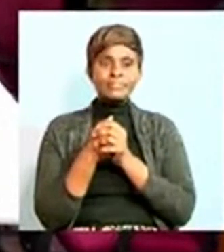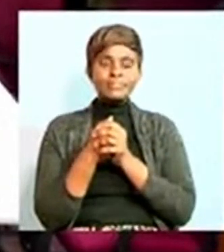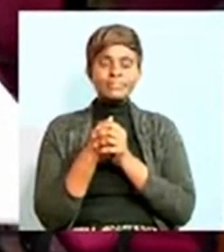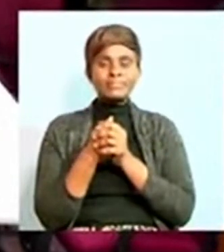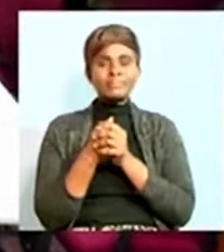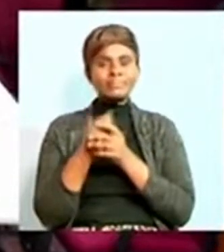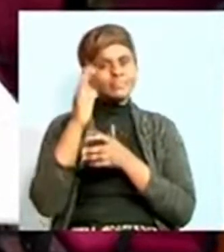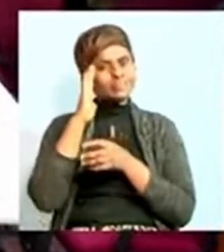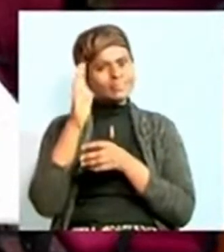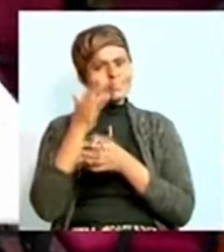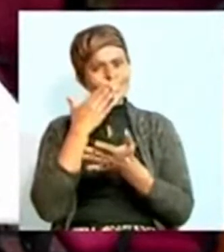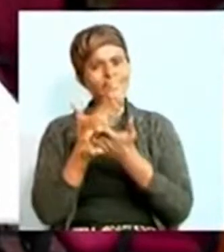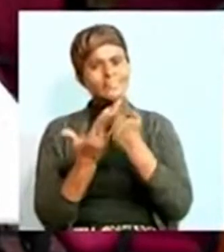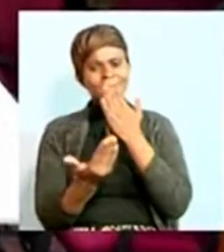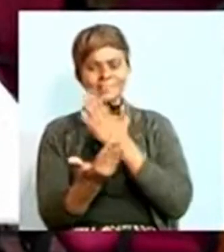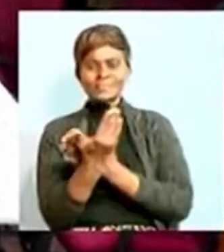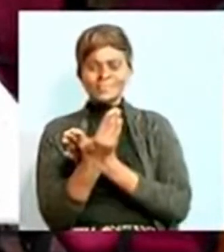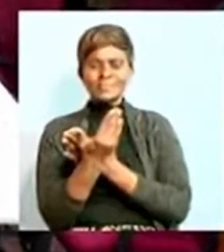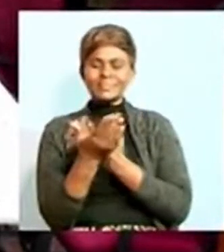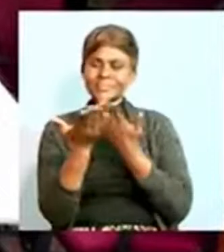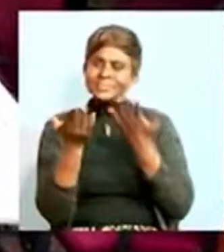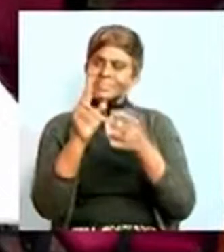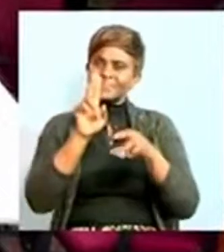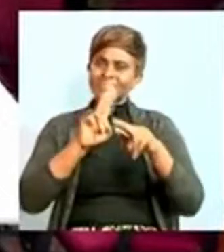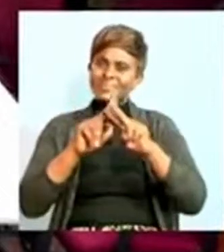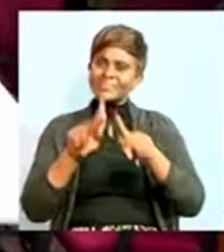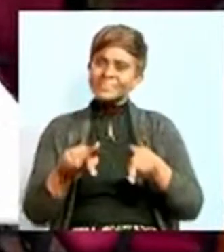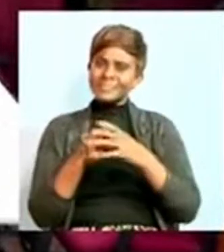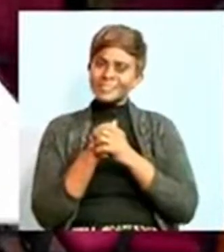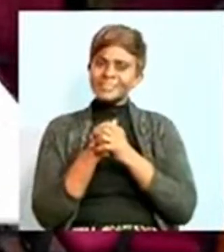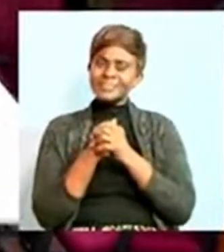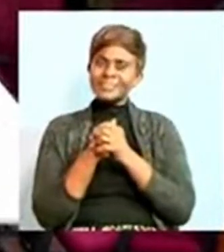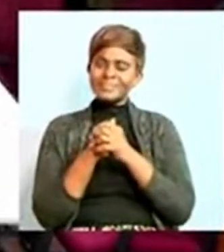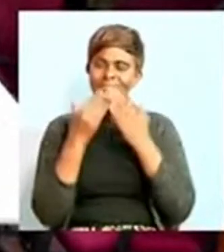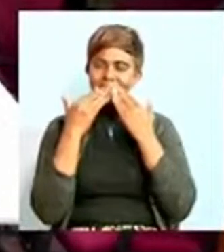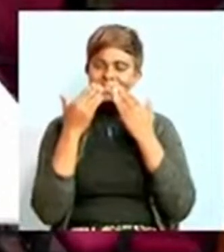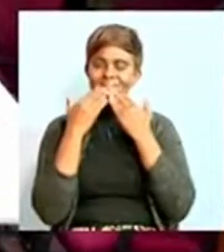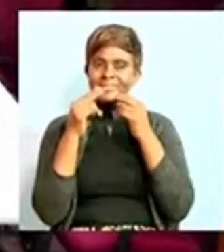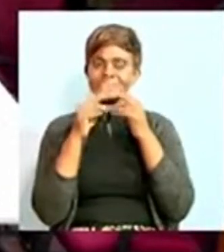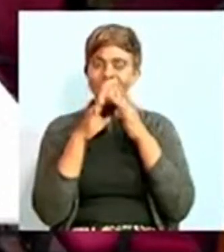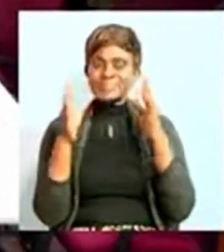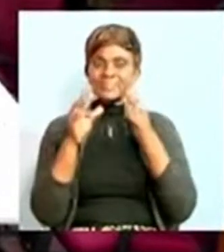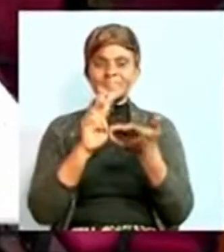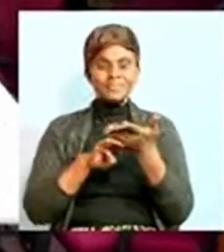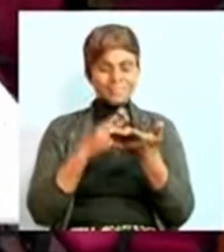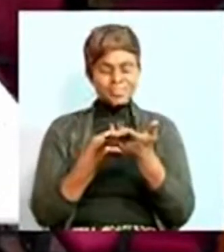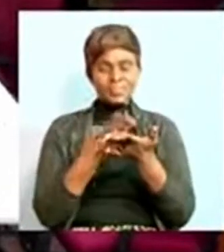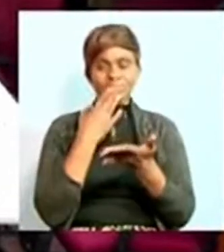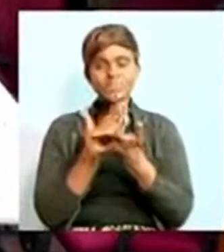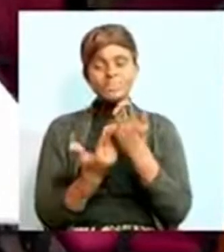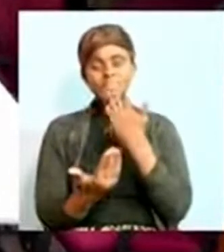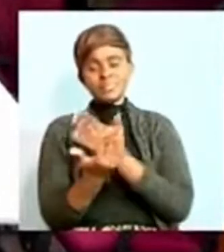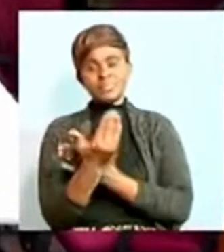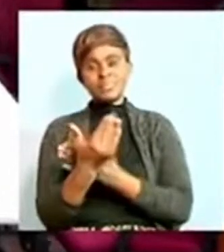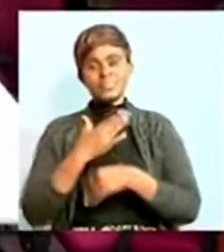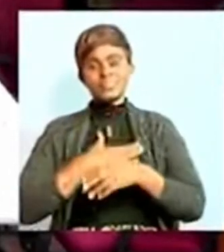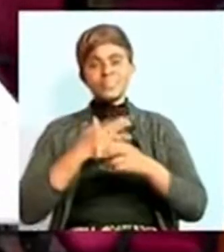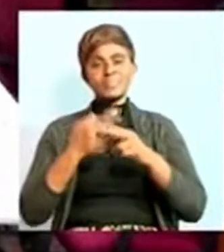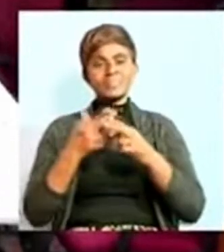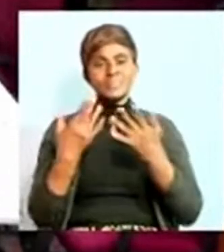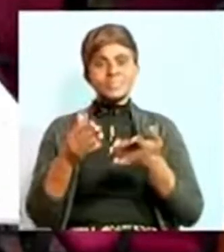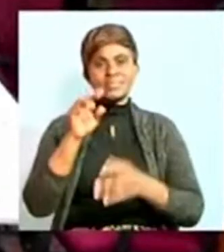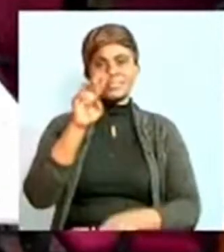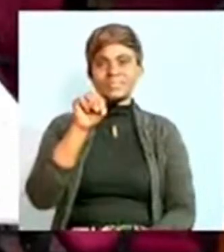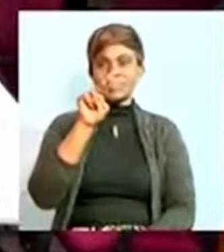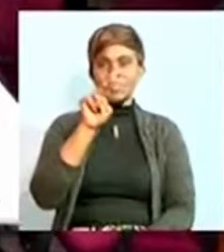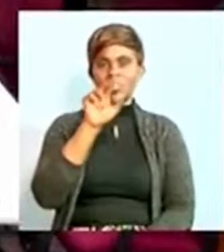Good morning. Good morning. Good morning, Chair. Thank you very much. Witness, good morning. Chair, my name is Amunda Darius,